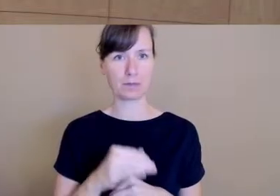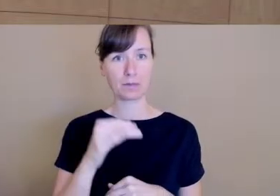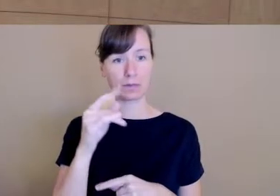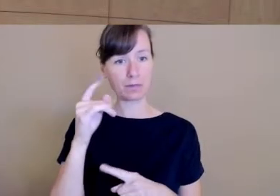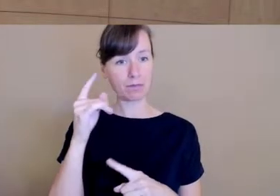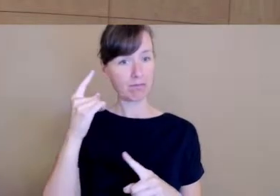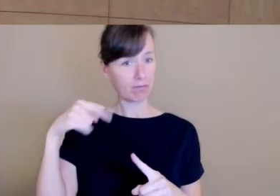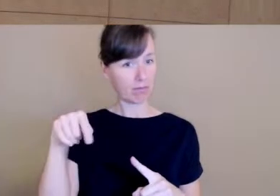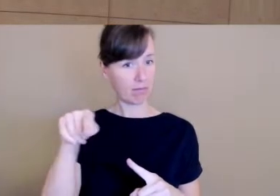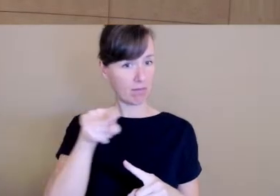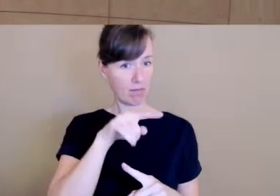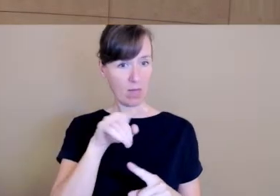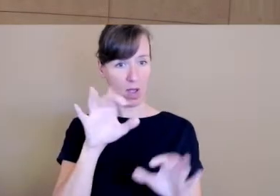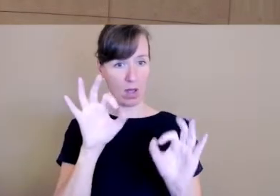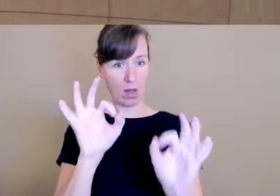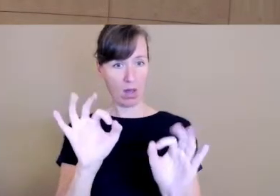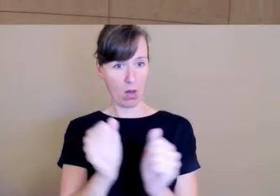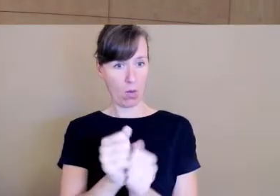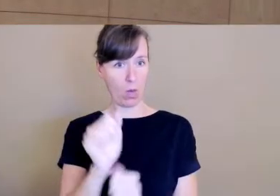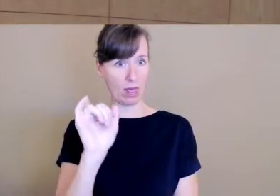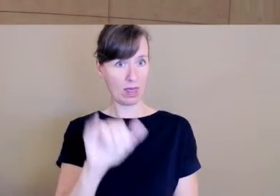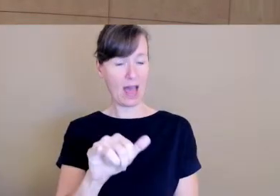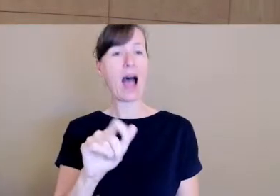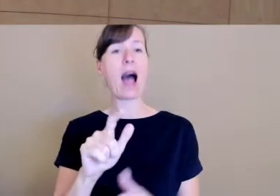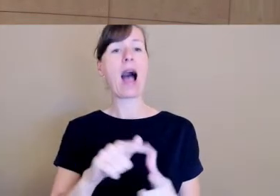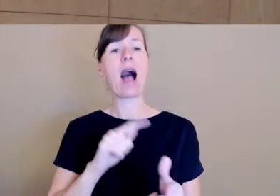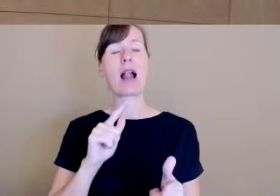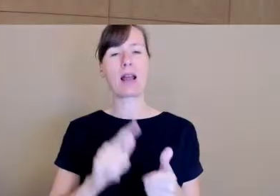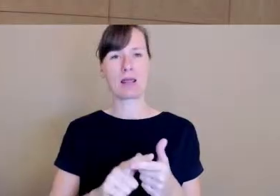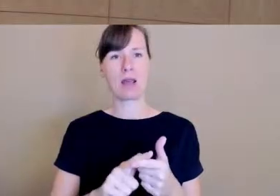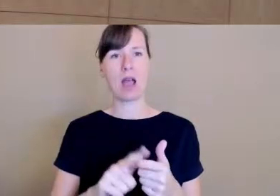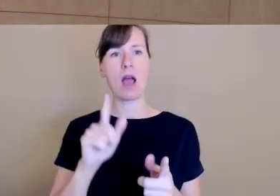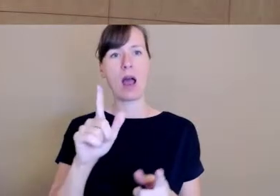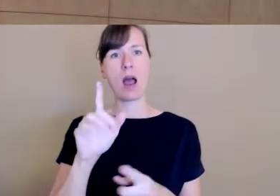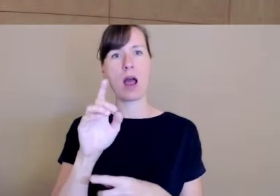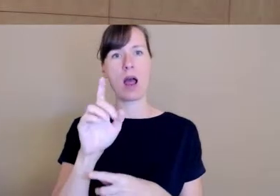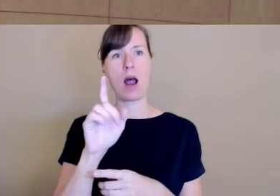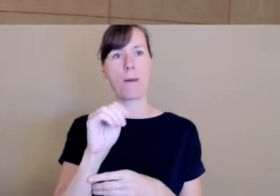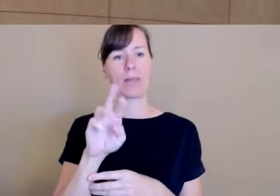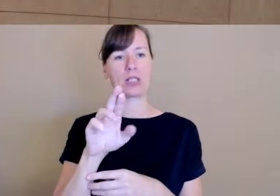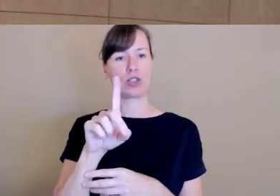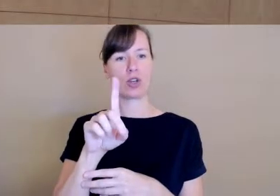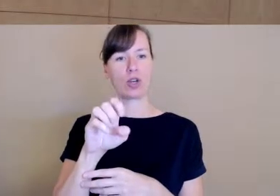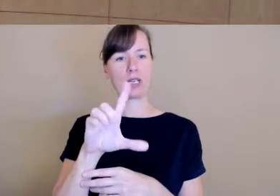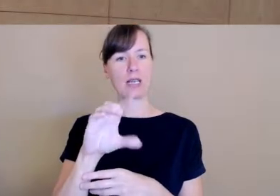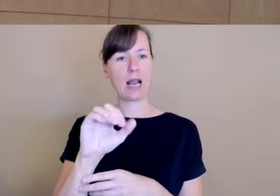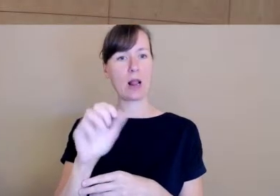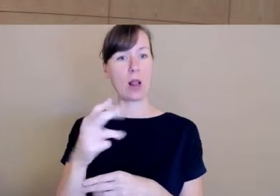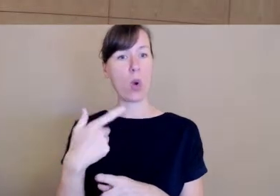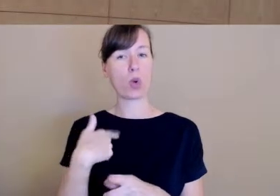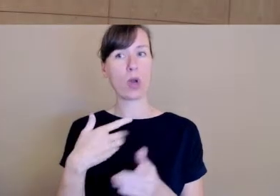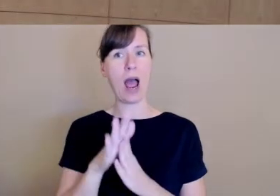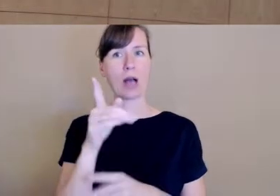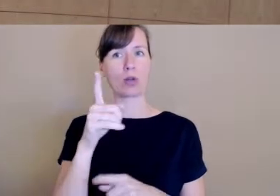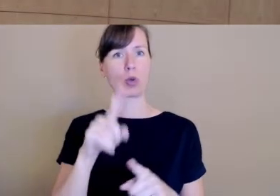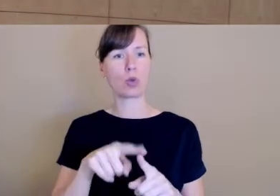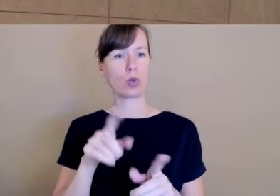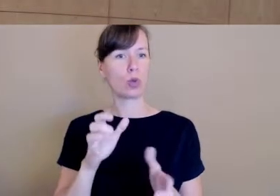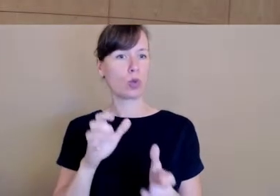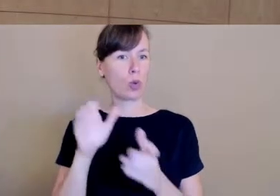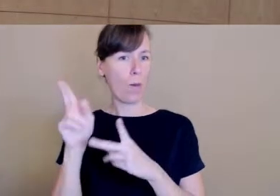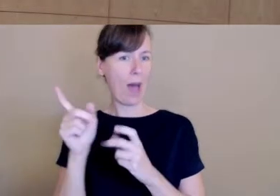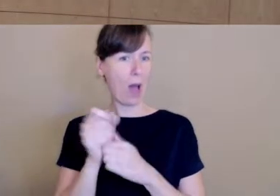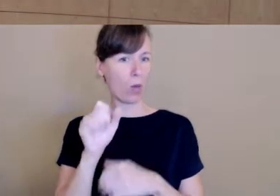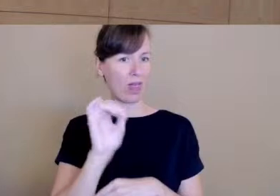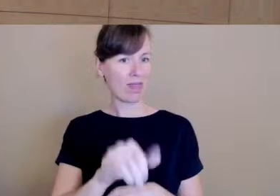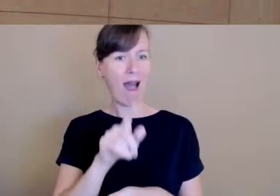everyone's good with that, Mr. Deloach, I'm going to ask you to take that back and verify that this is good to go. And